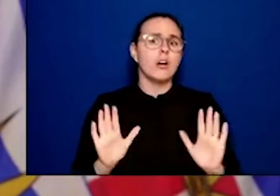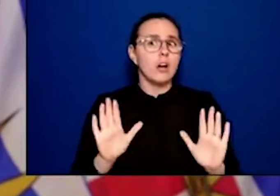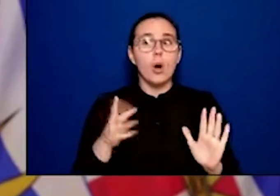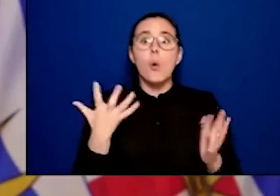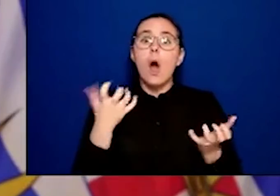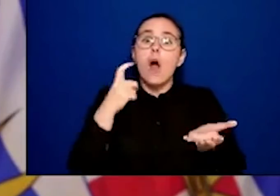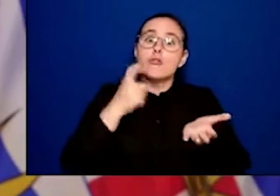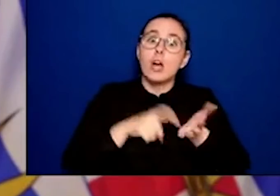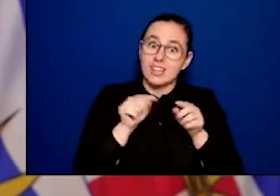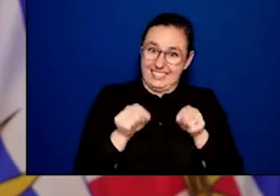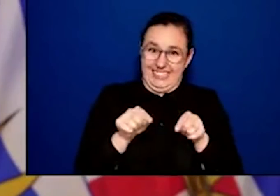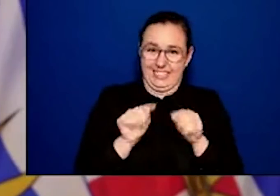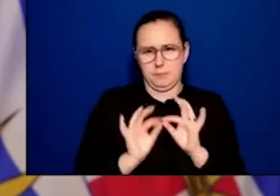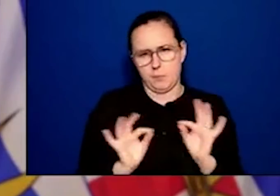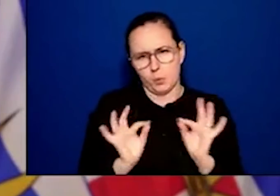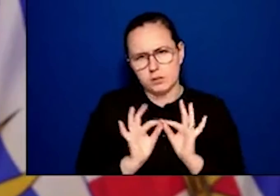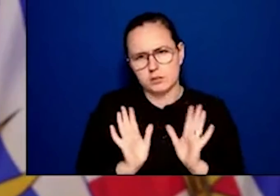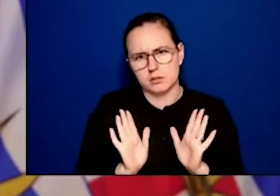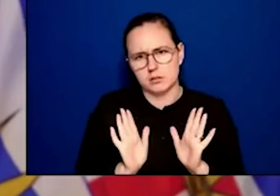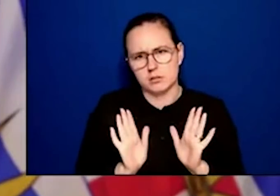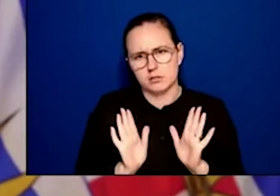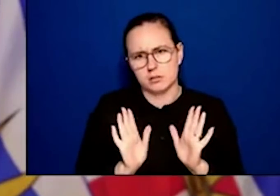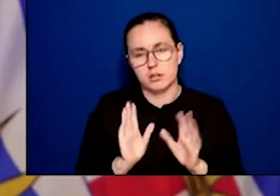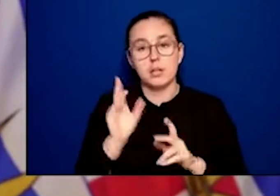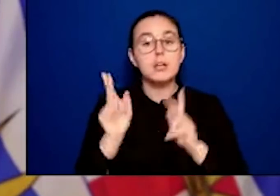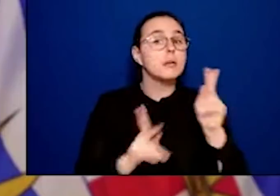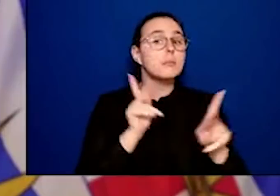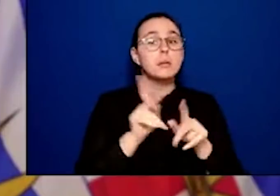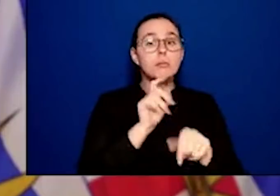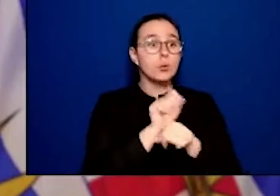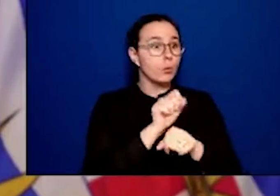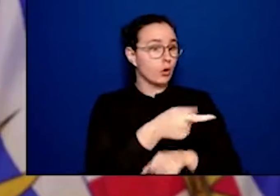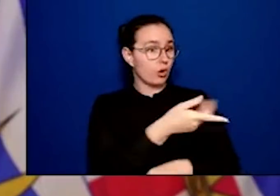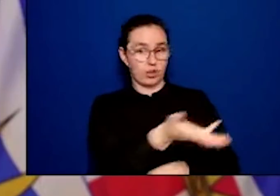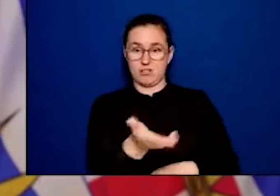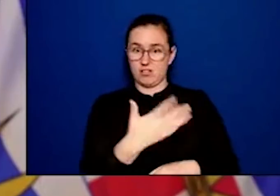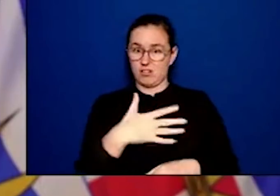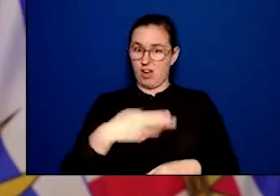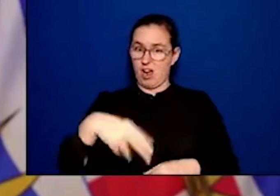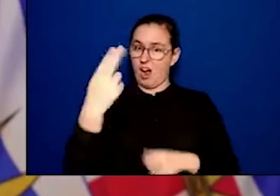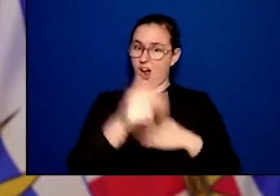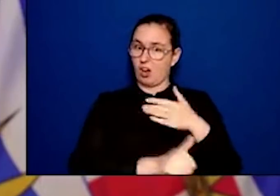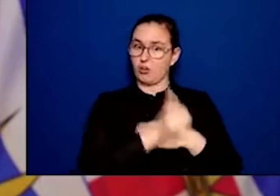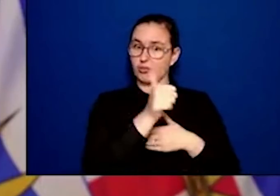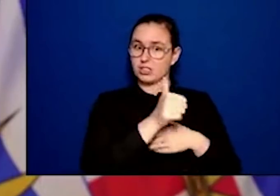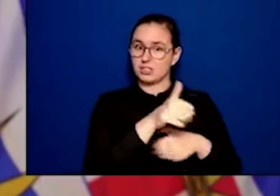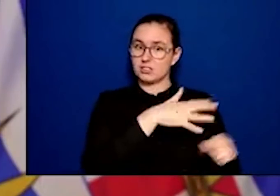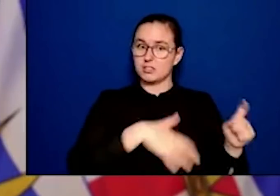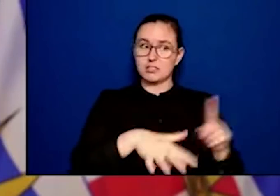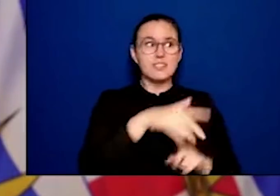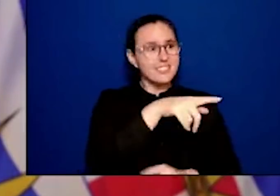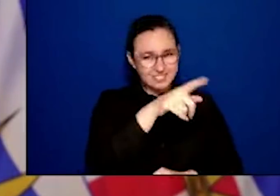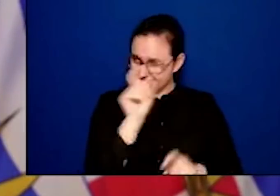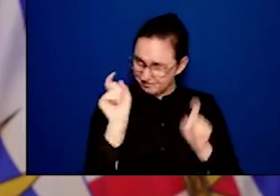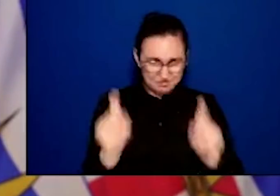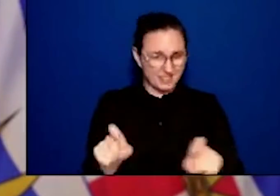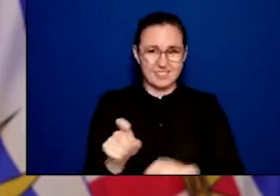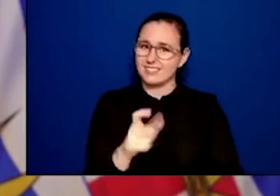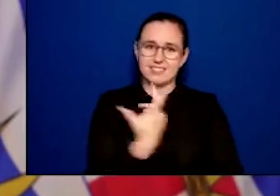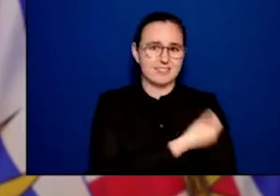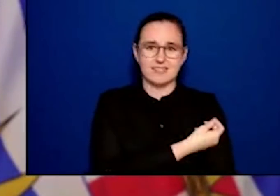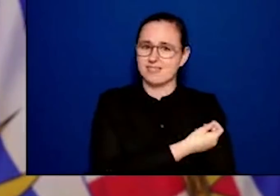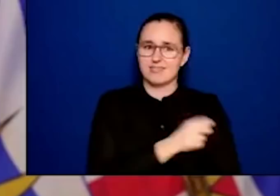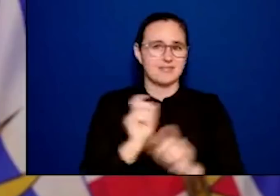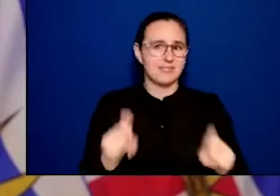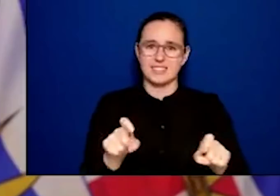people who are vaccinated working in these high-risk settings, and we encourage every single person in long-term care. We know